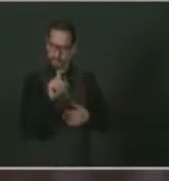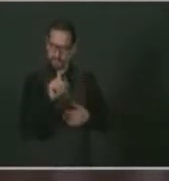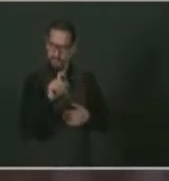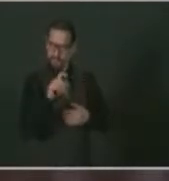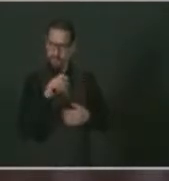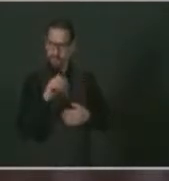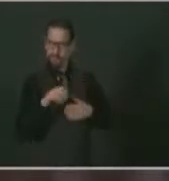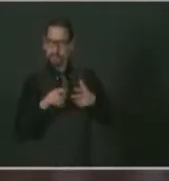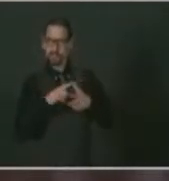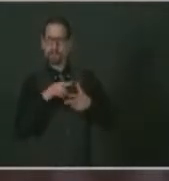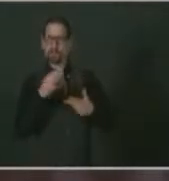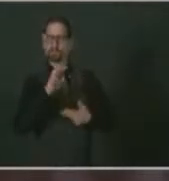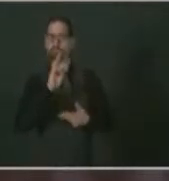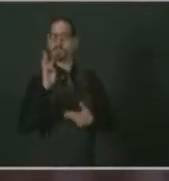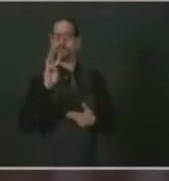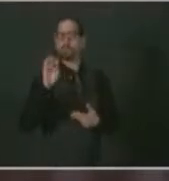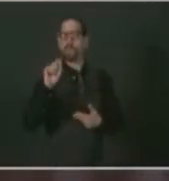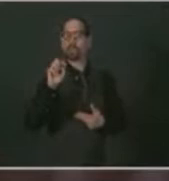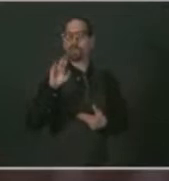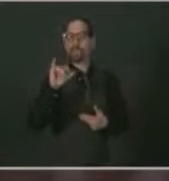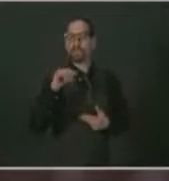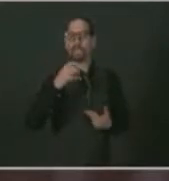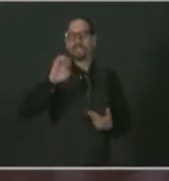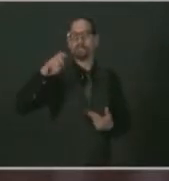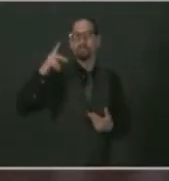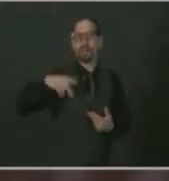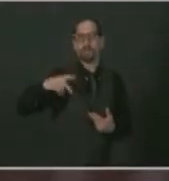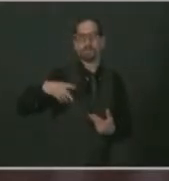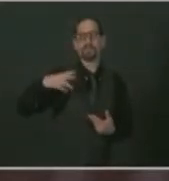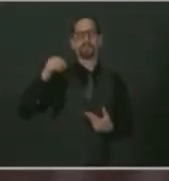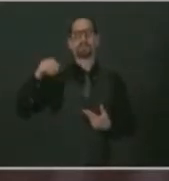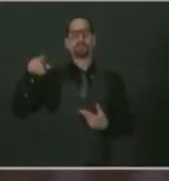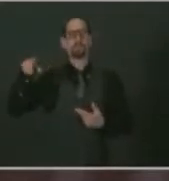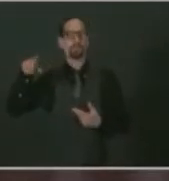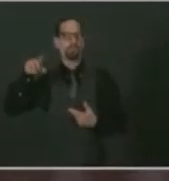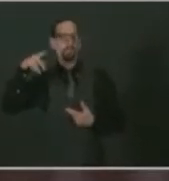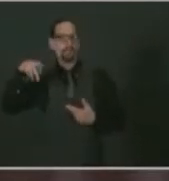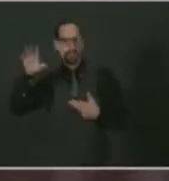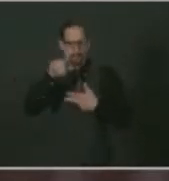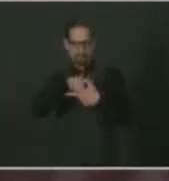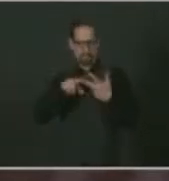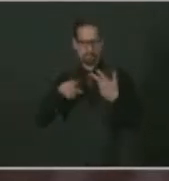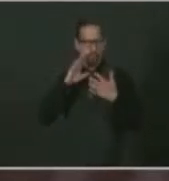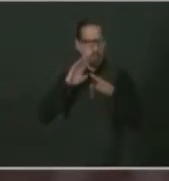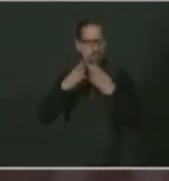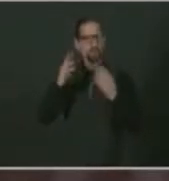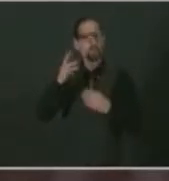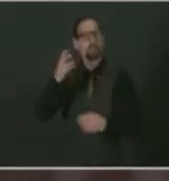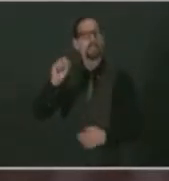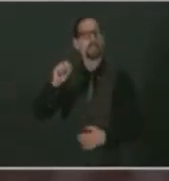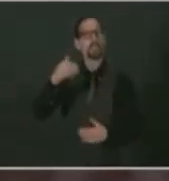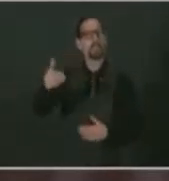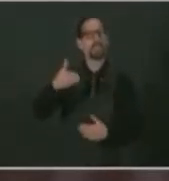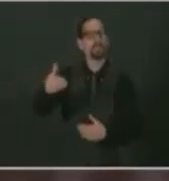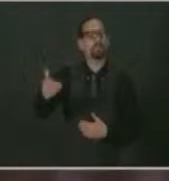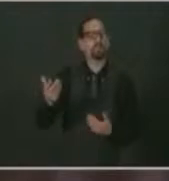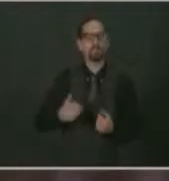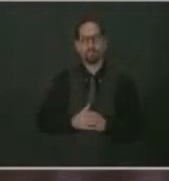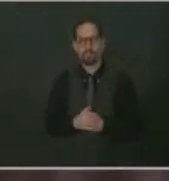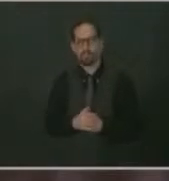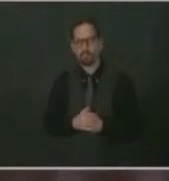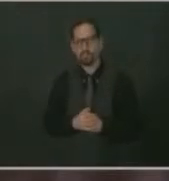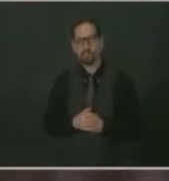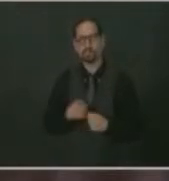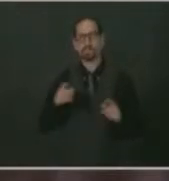Providence. When will those mass vaccination sites open? When do you expect? The regional municipal sites, so Johnston,